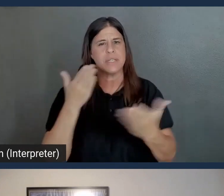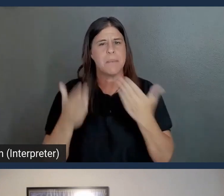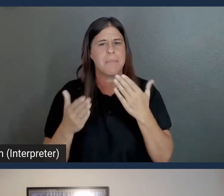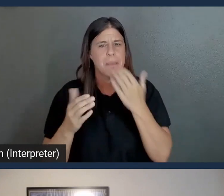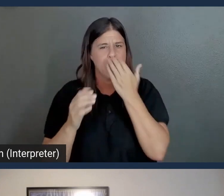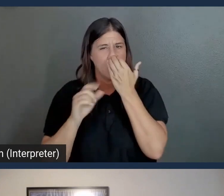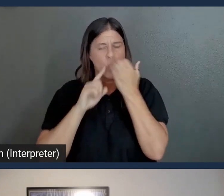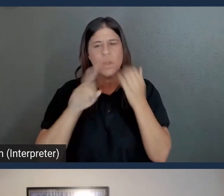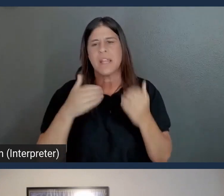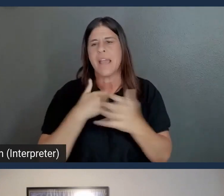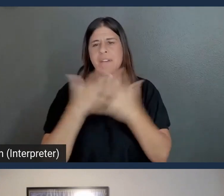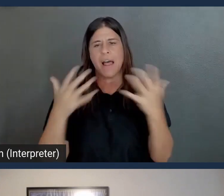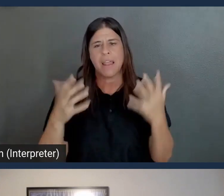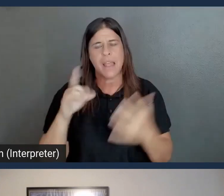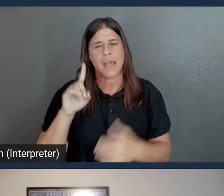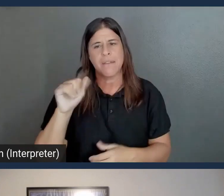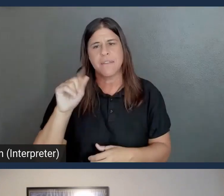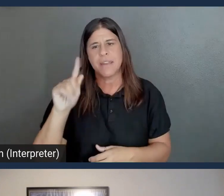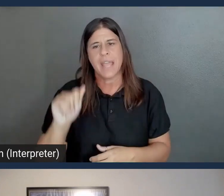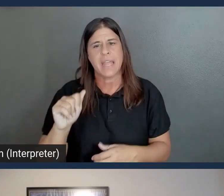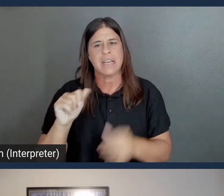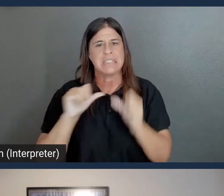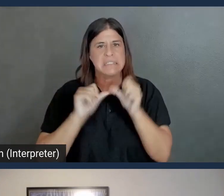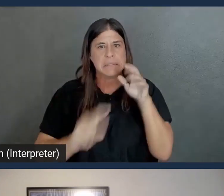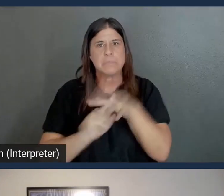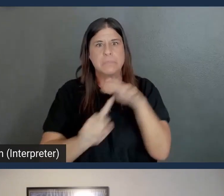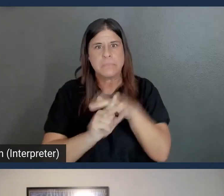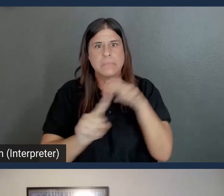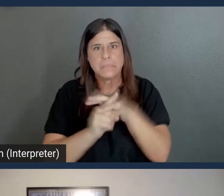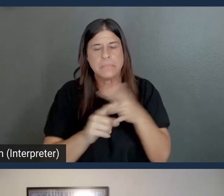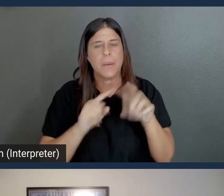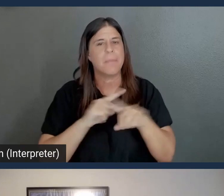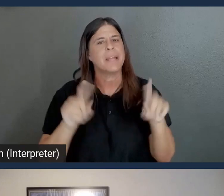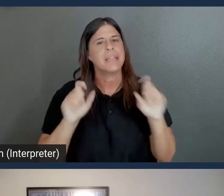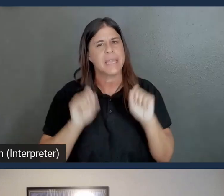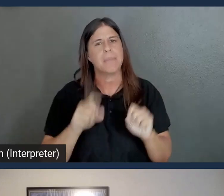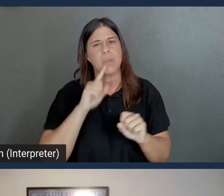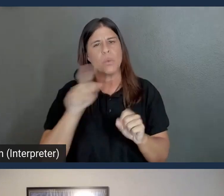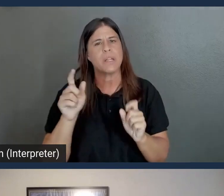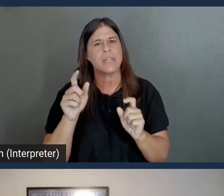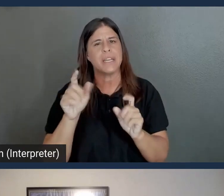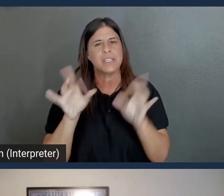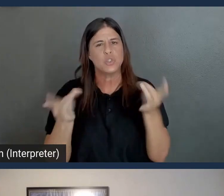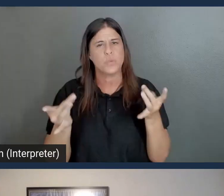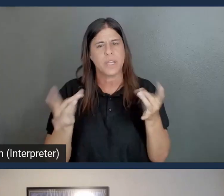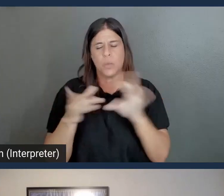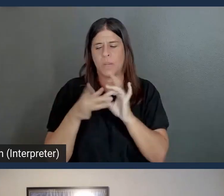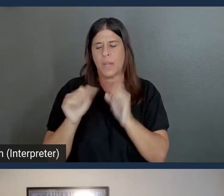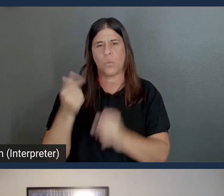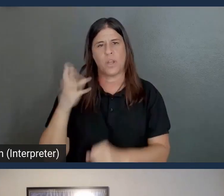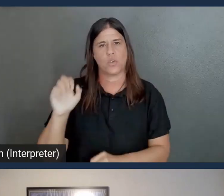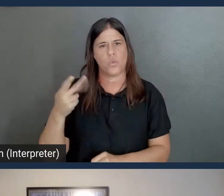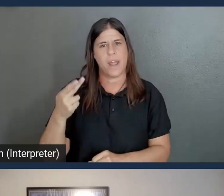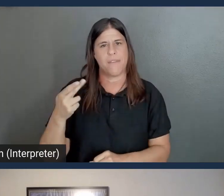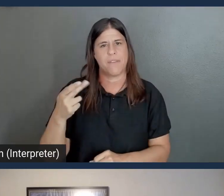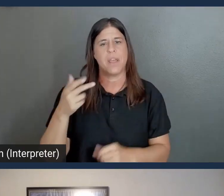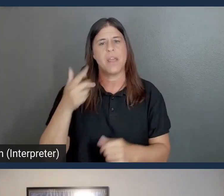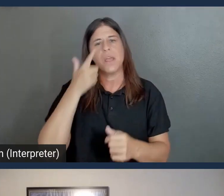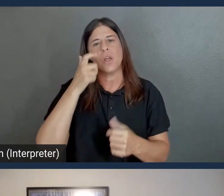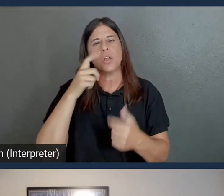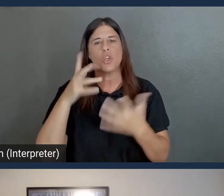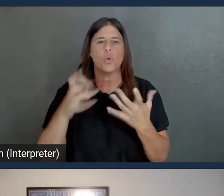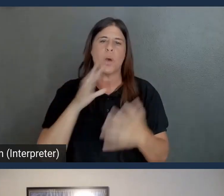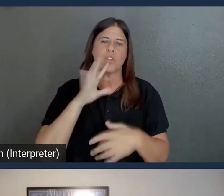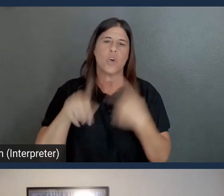getting a lot of data in constantly, can be tricky in graph. Especially when you want to talk about storing like the